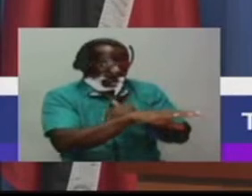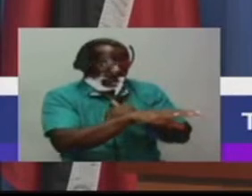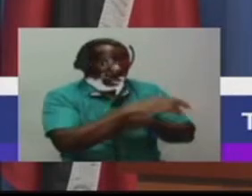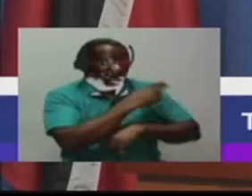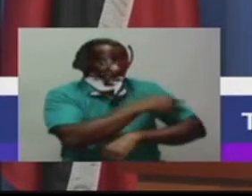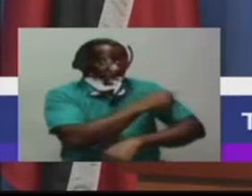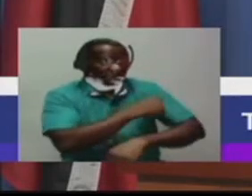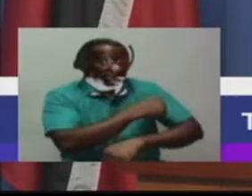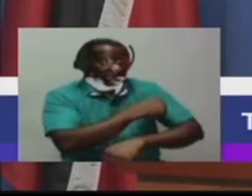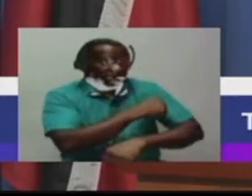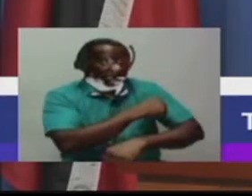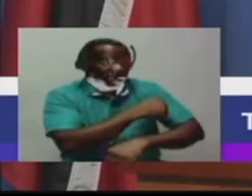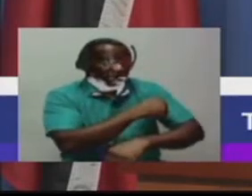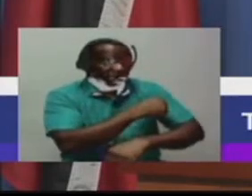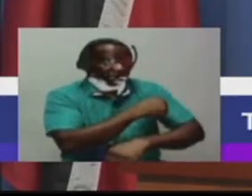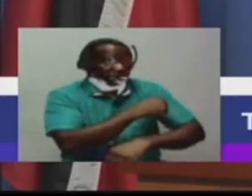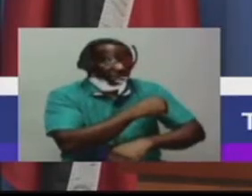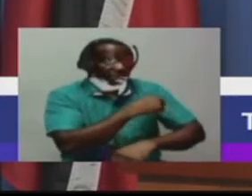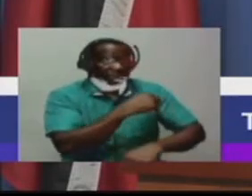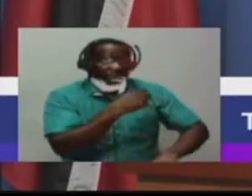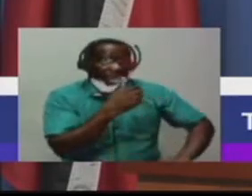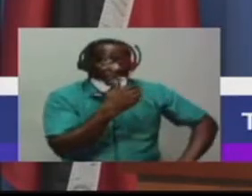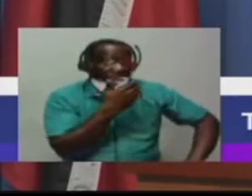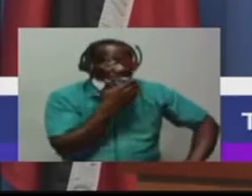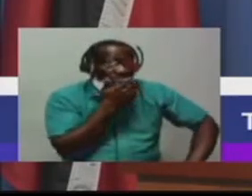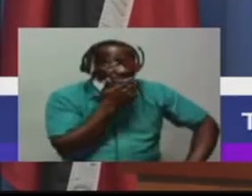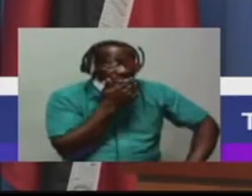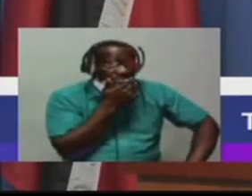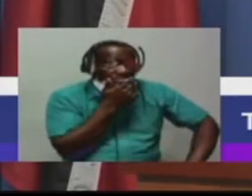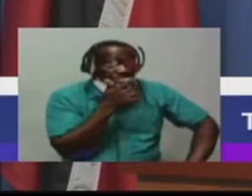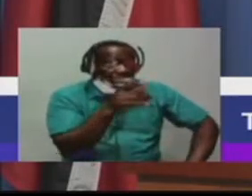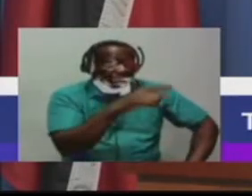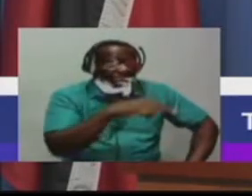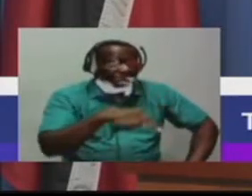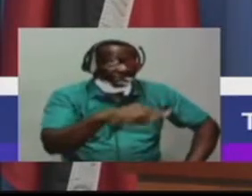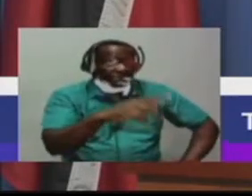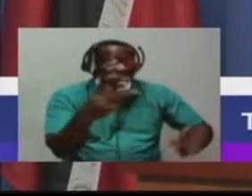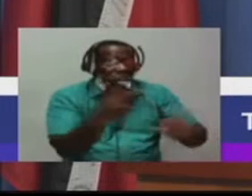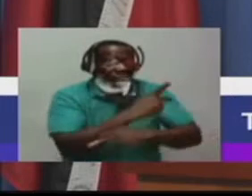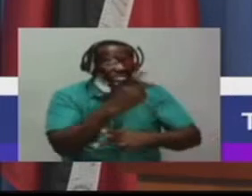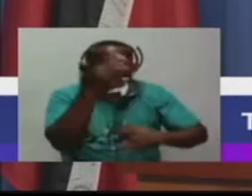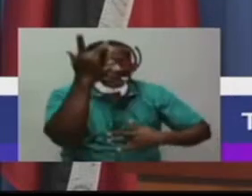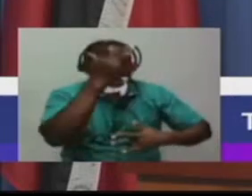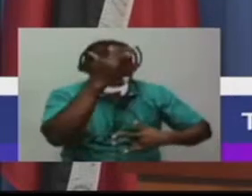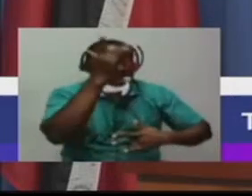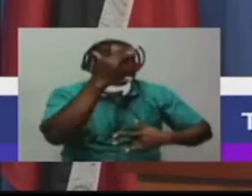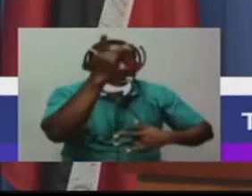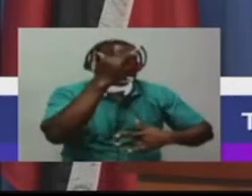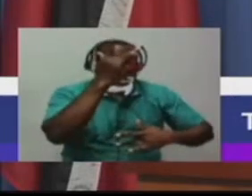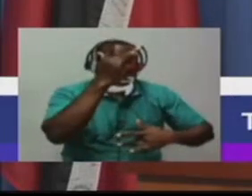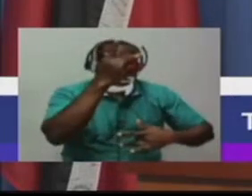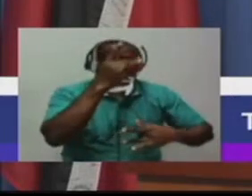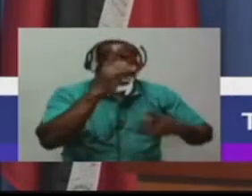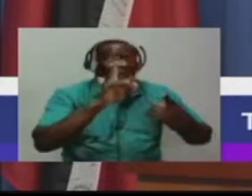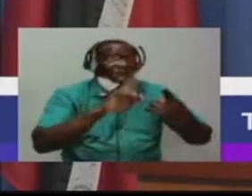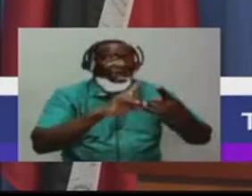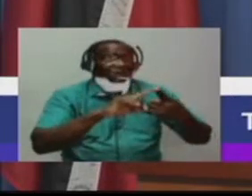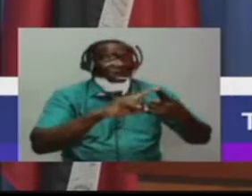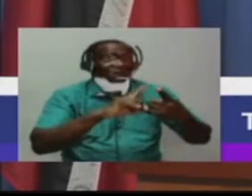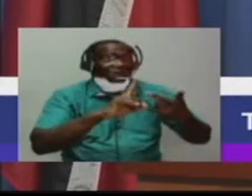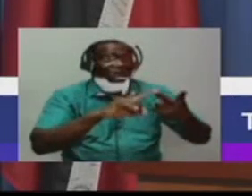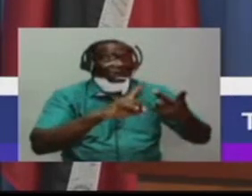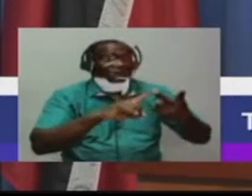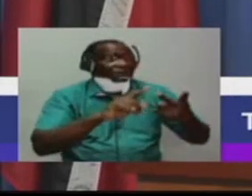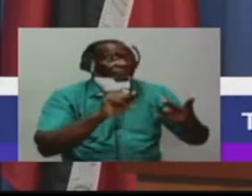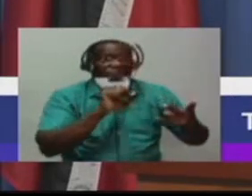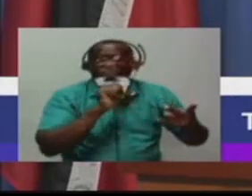are unfortunately sicker and unvaccinated. We